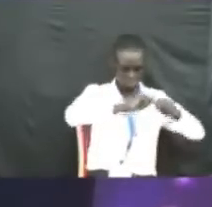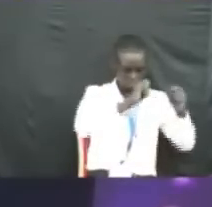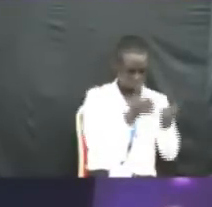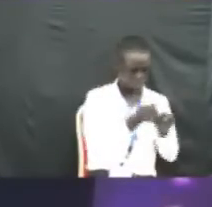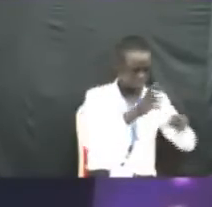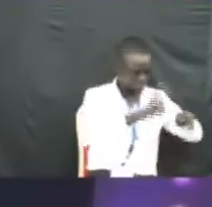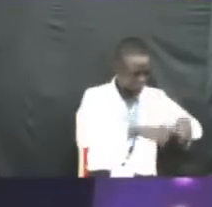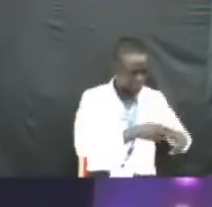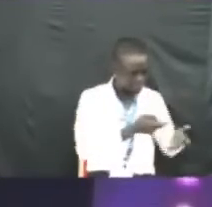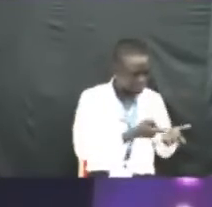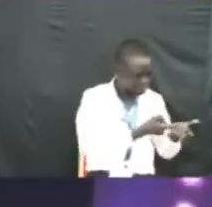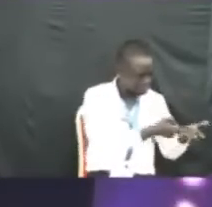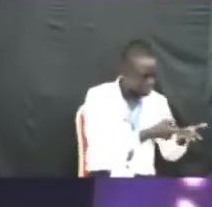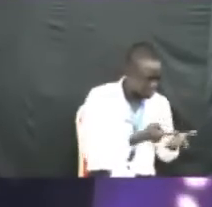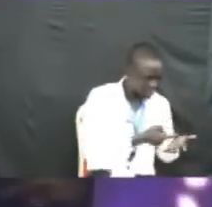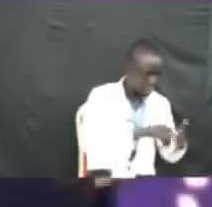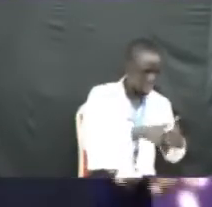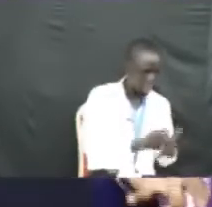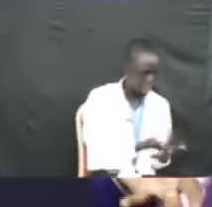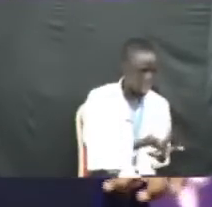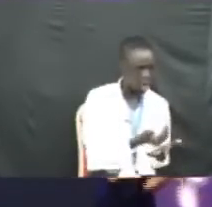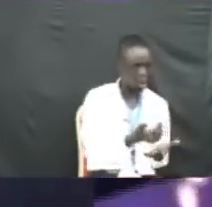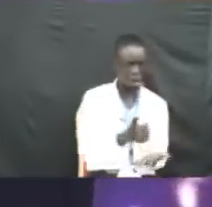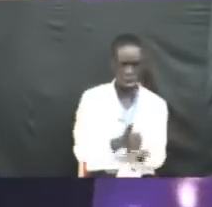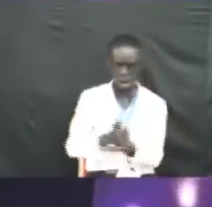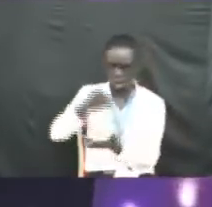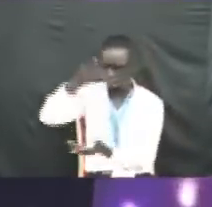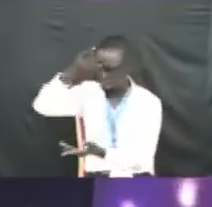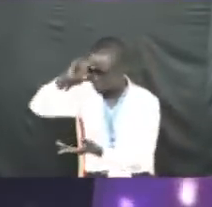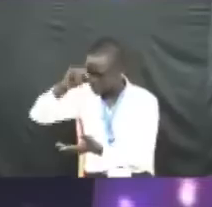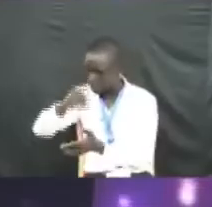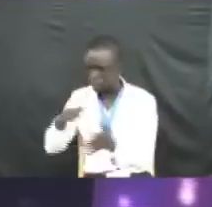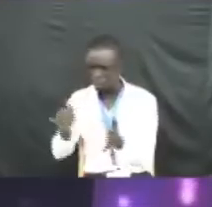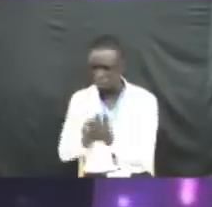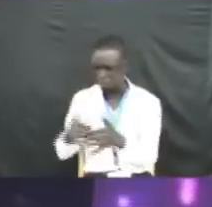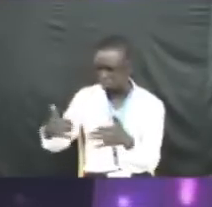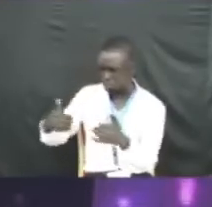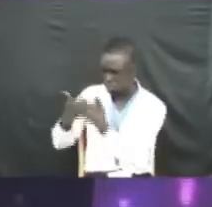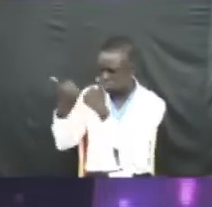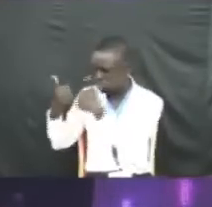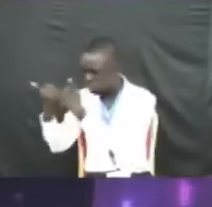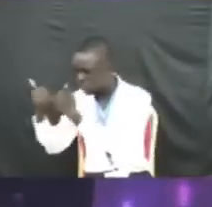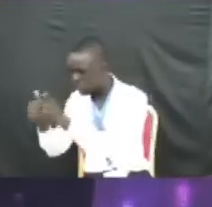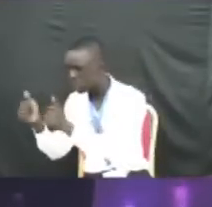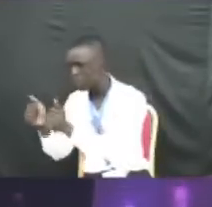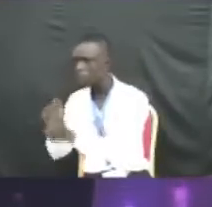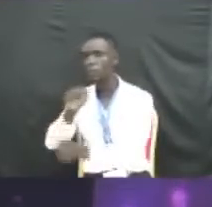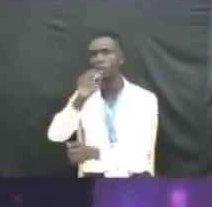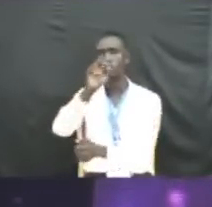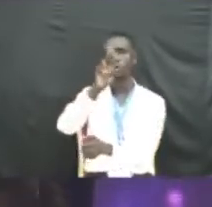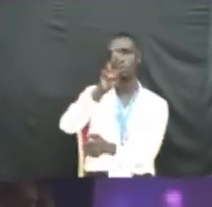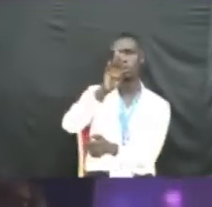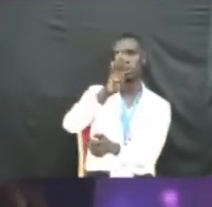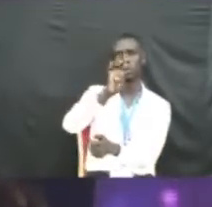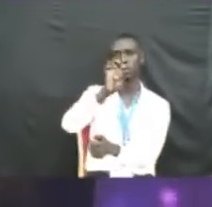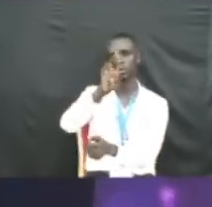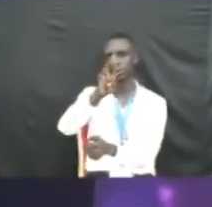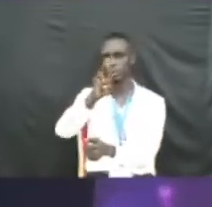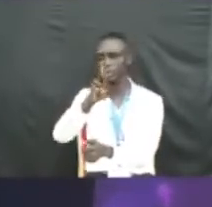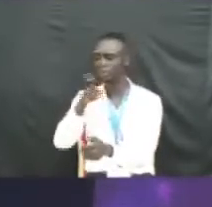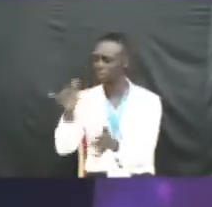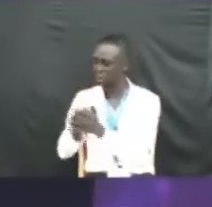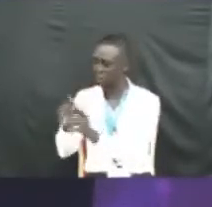we help our taxi drivers compete with the Uber drivers so that they can also be like